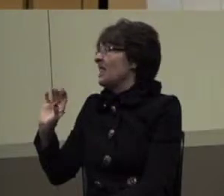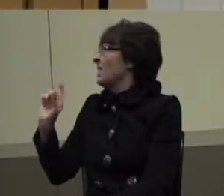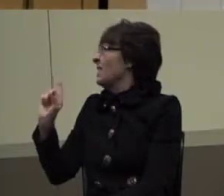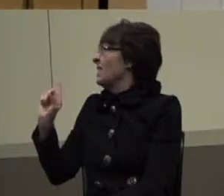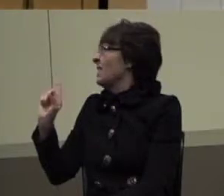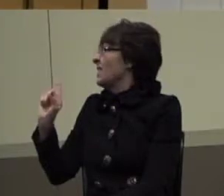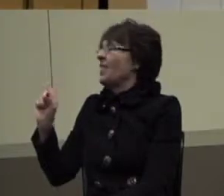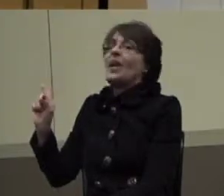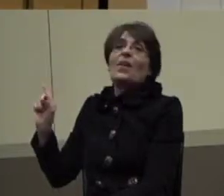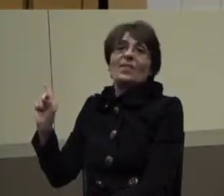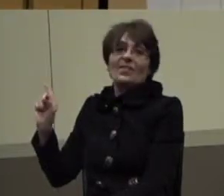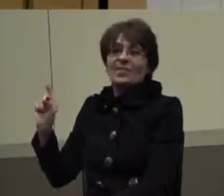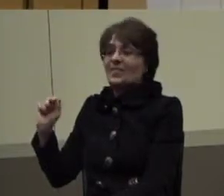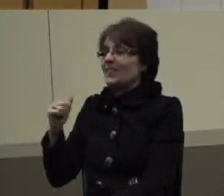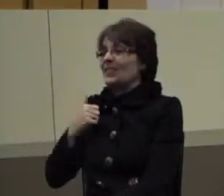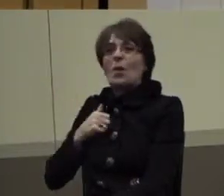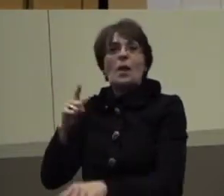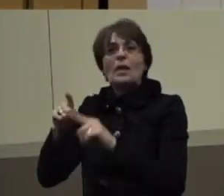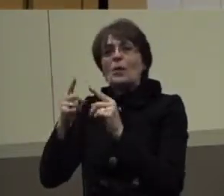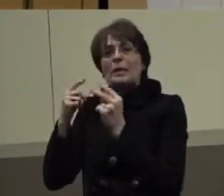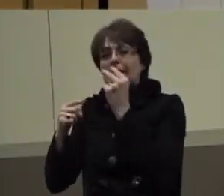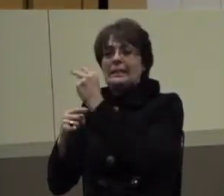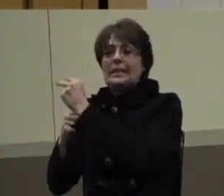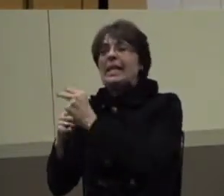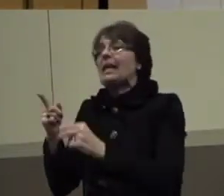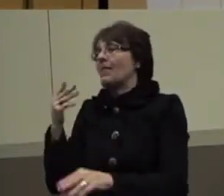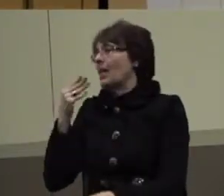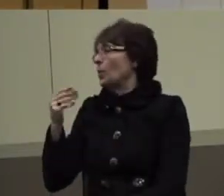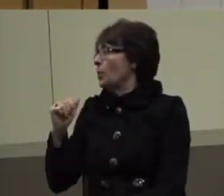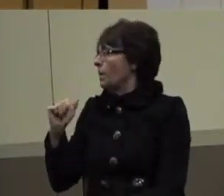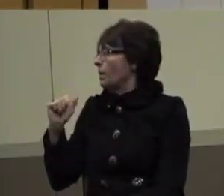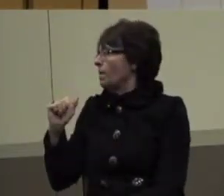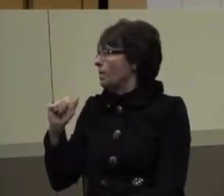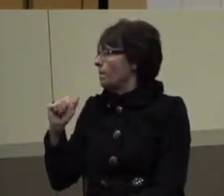Oh, sorry. Thank you.